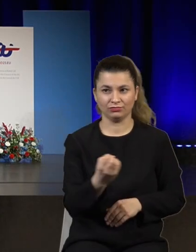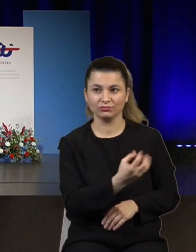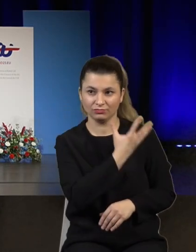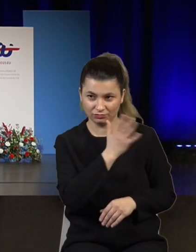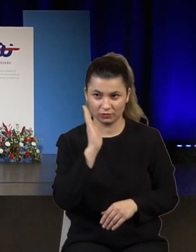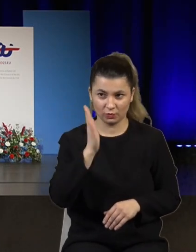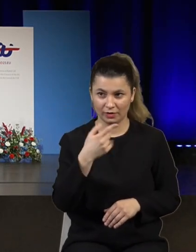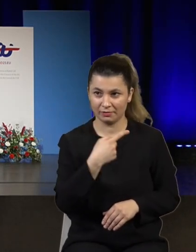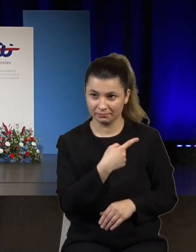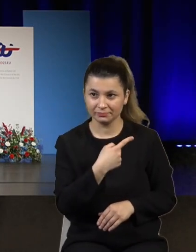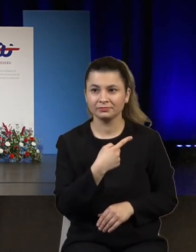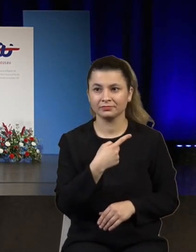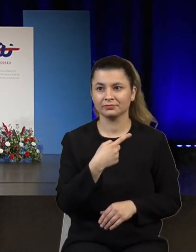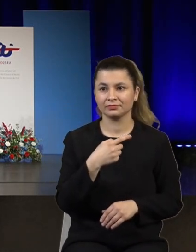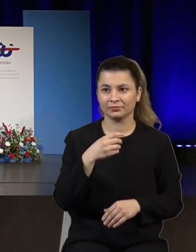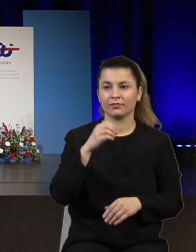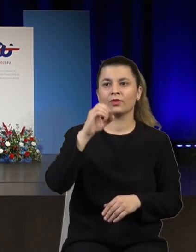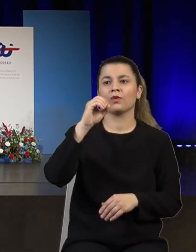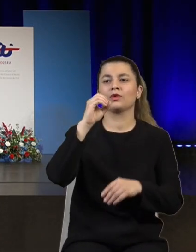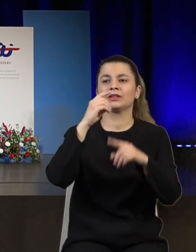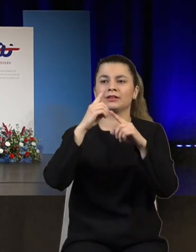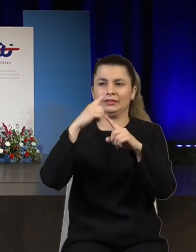Commission, the presentation of